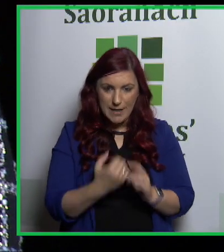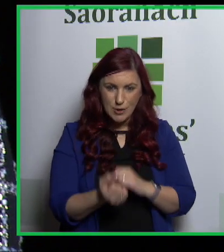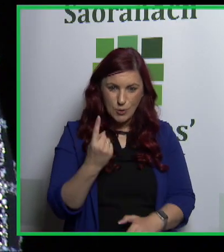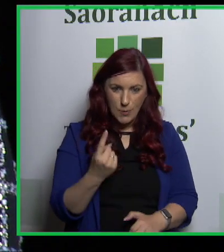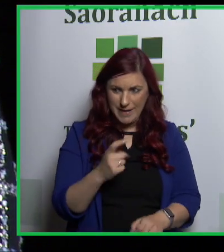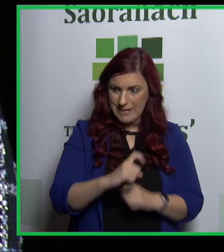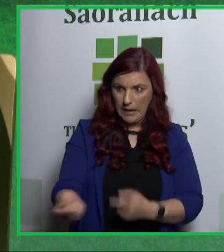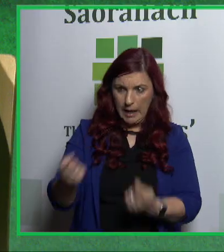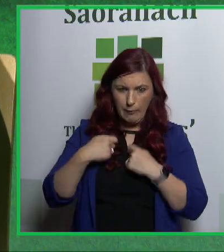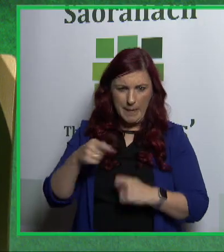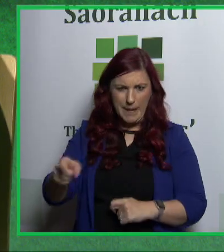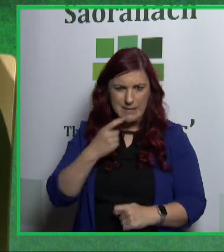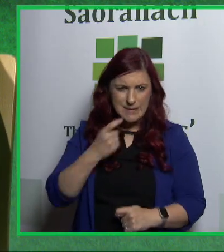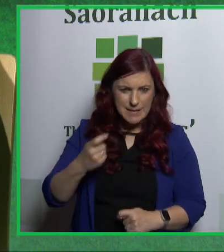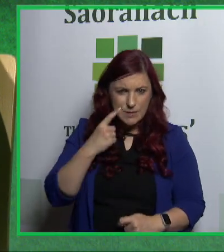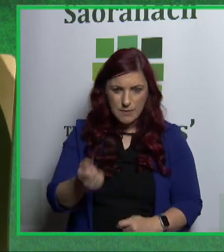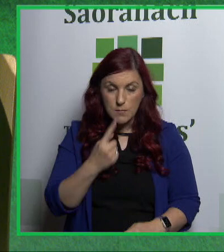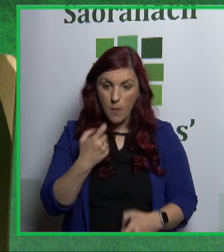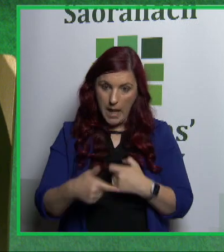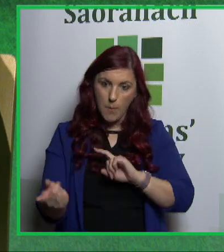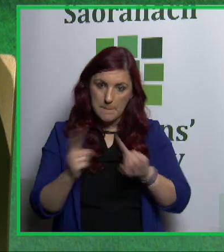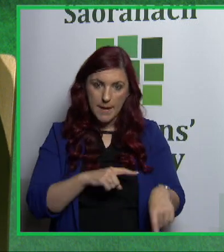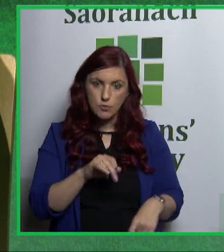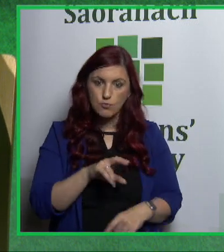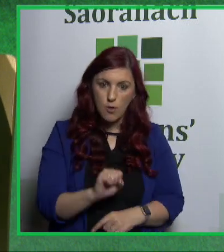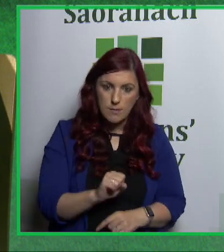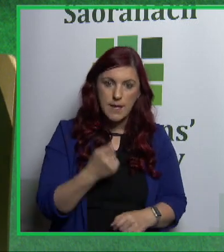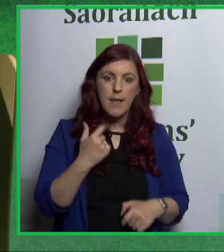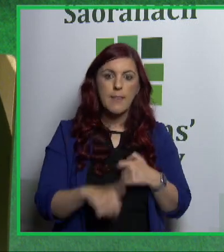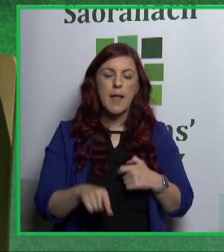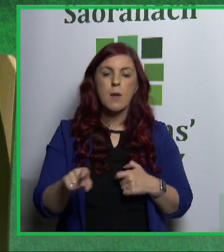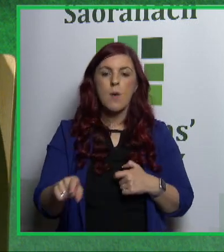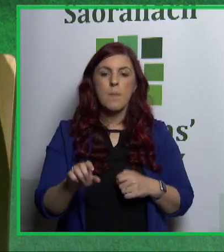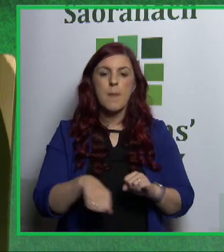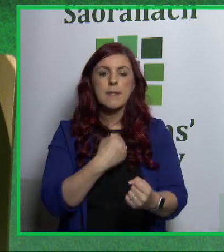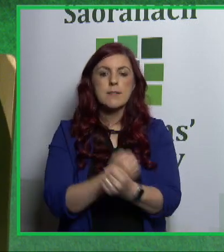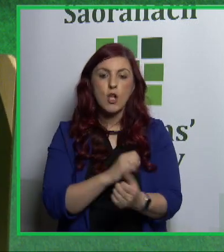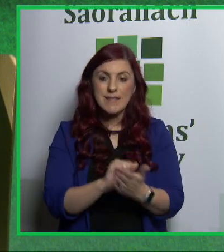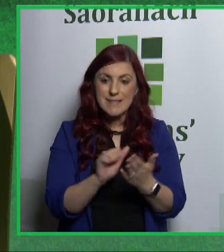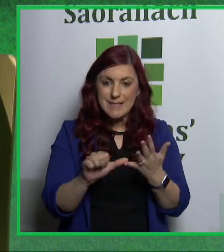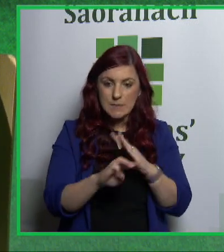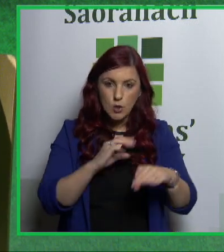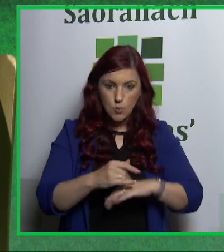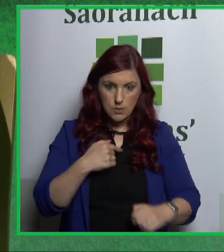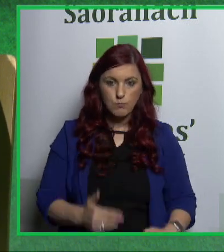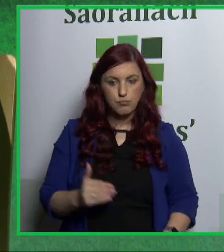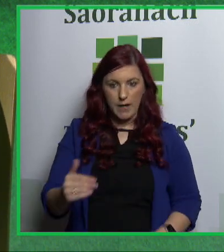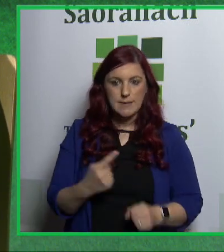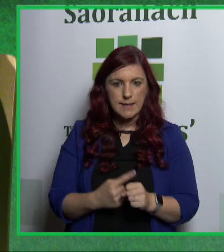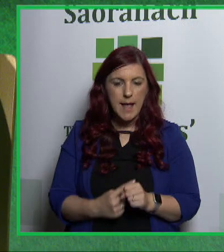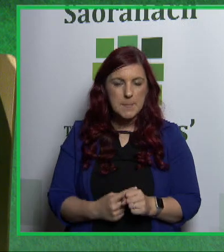I started going back on the drugs. Then when my son was 6 months, I got pregnant again.